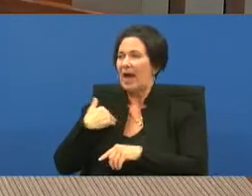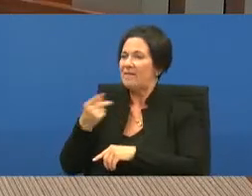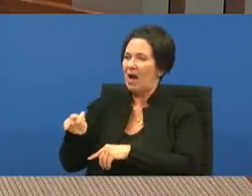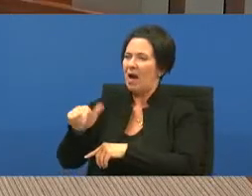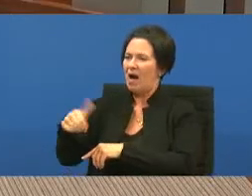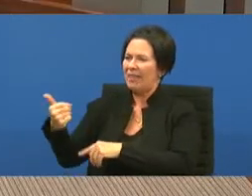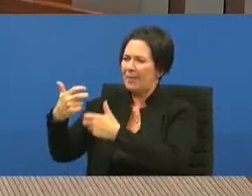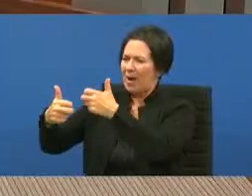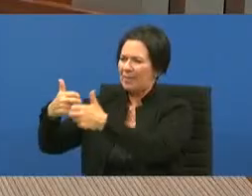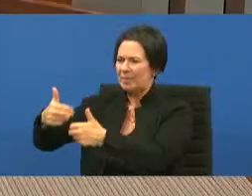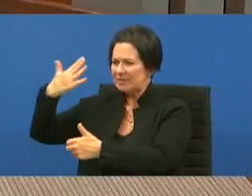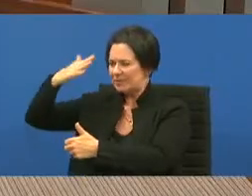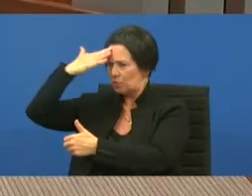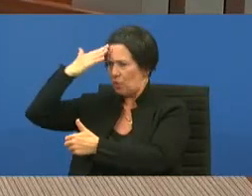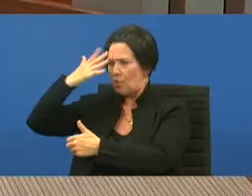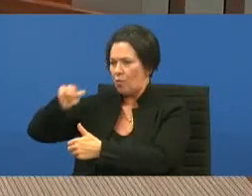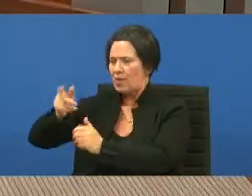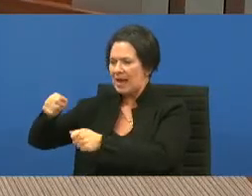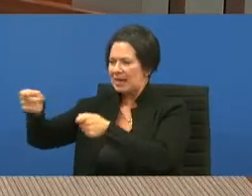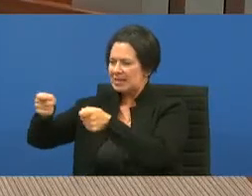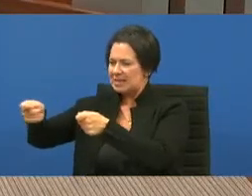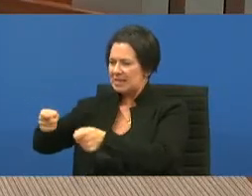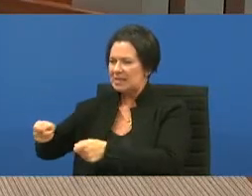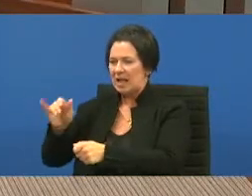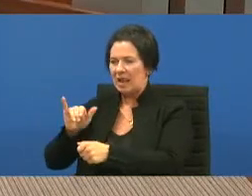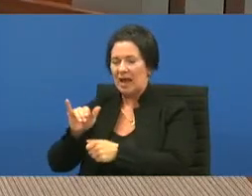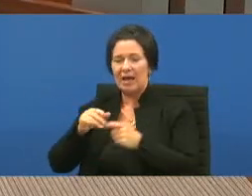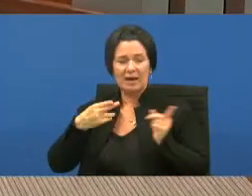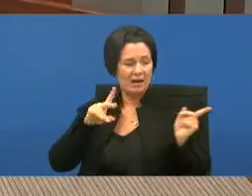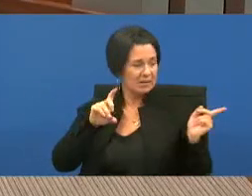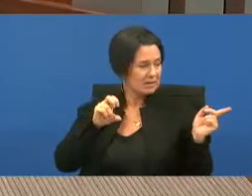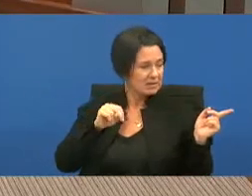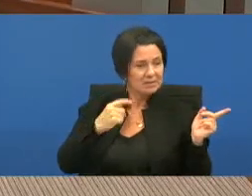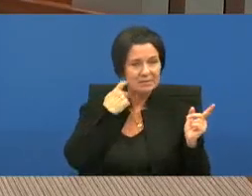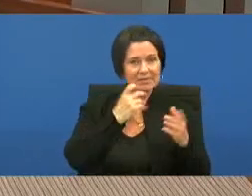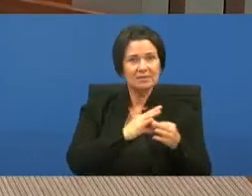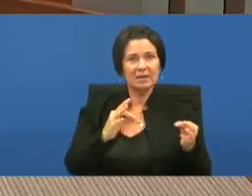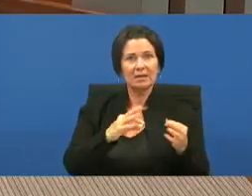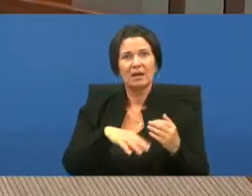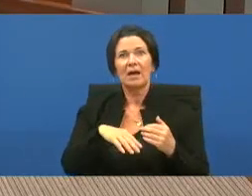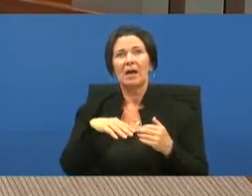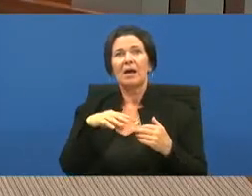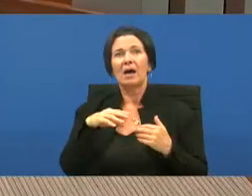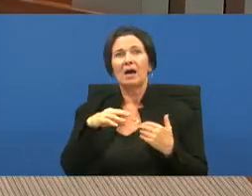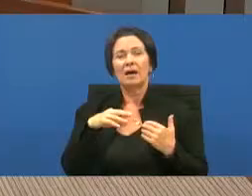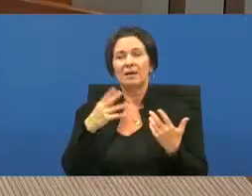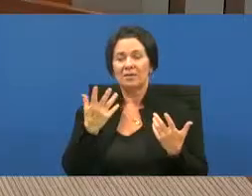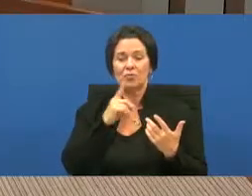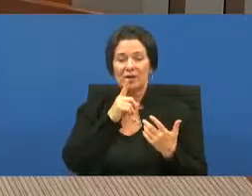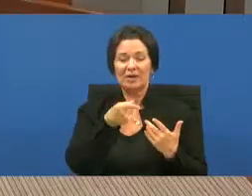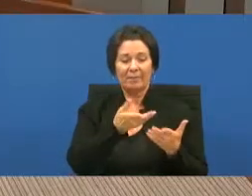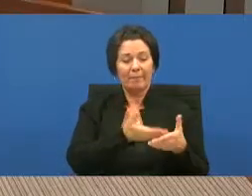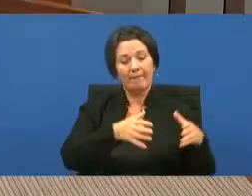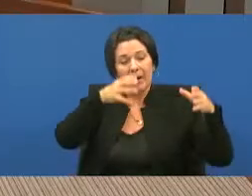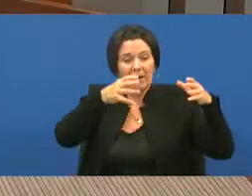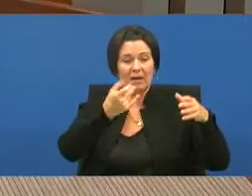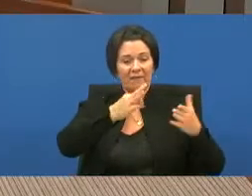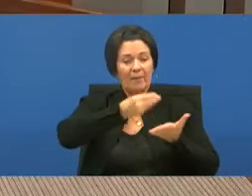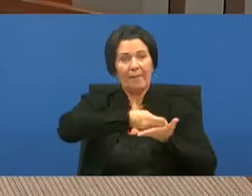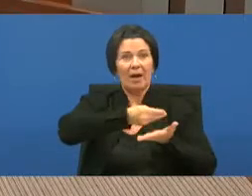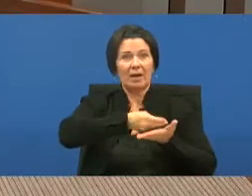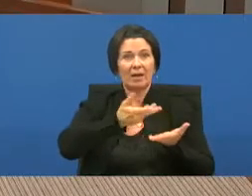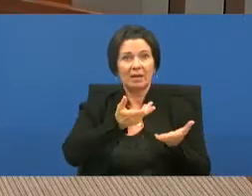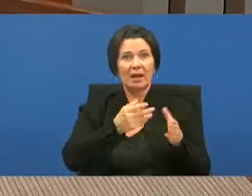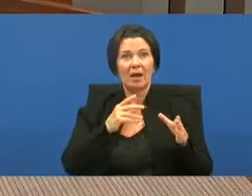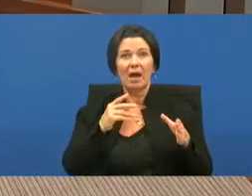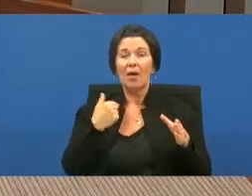that, as Councilman Hudson pointed out, are really different buckets of money anyway. And we can walk and chew